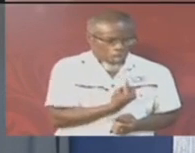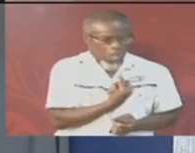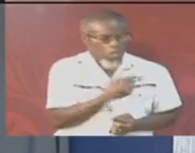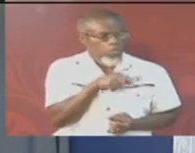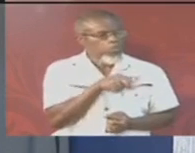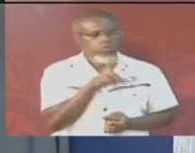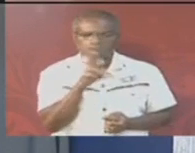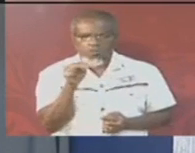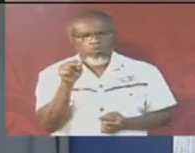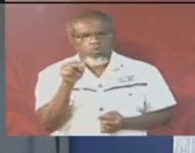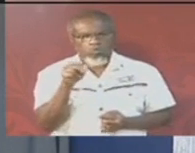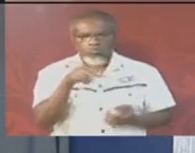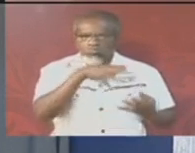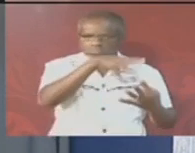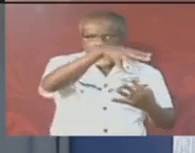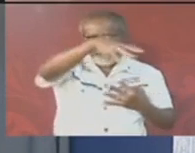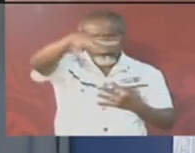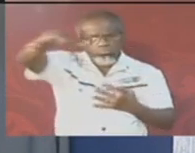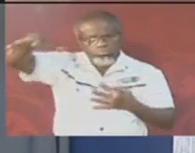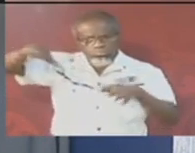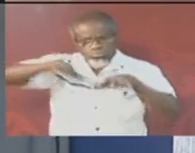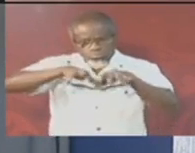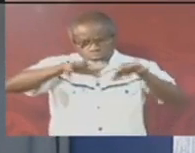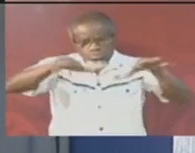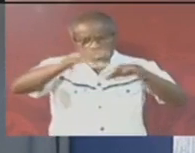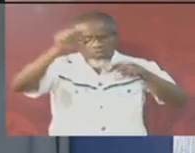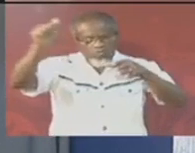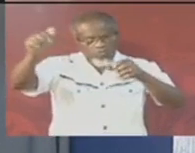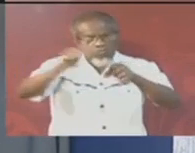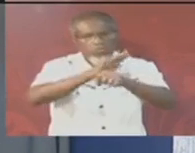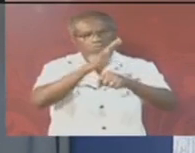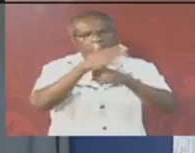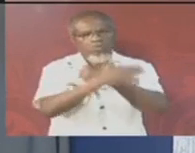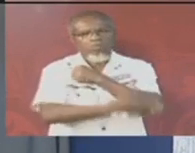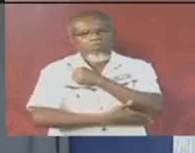a geographic perspective that would be relevant at this point in time.